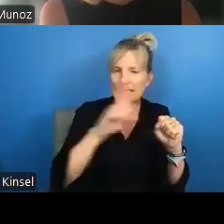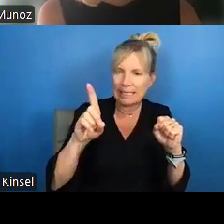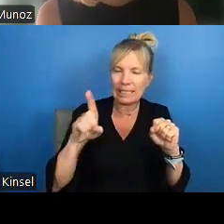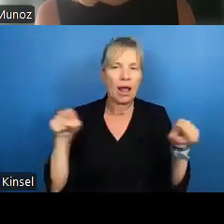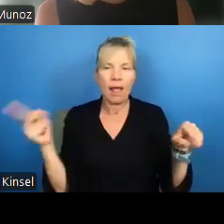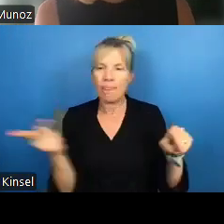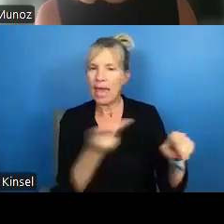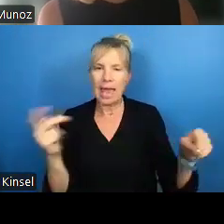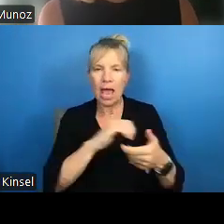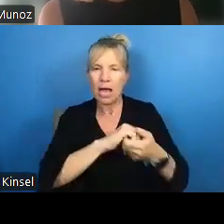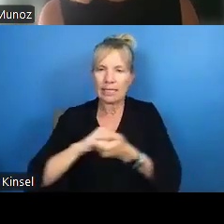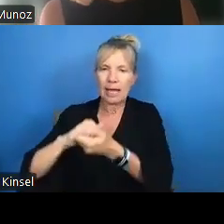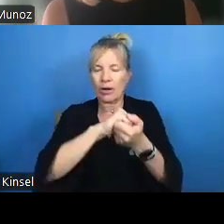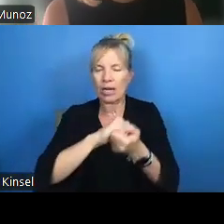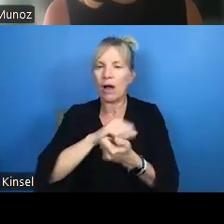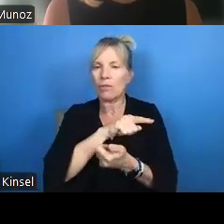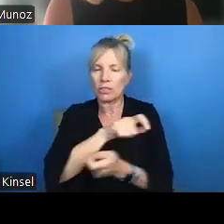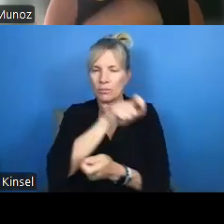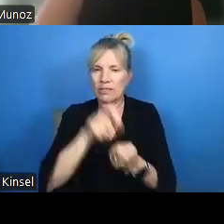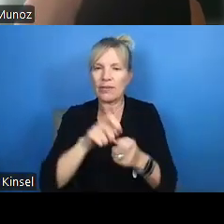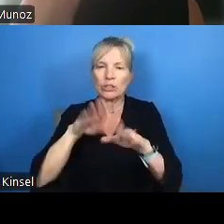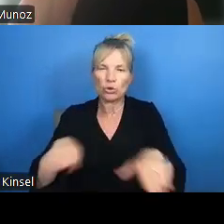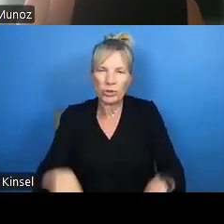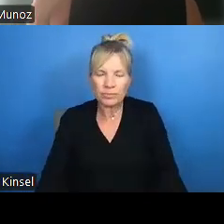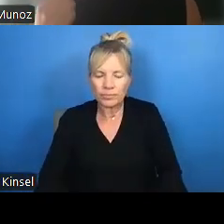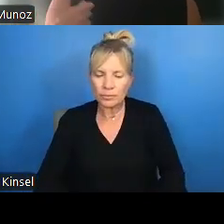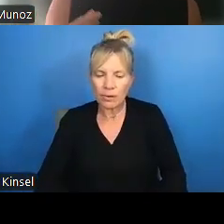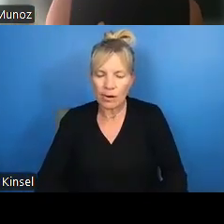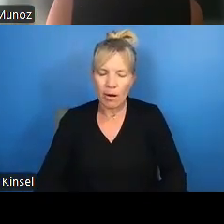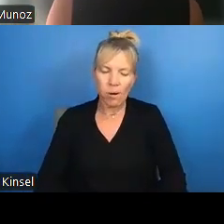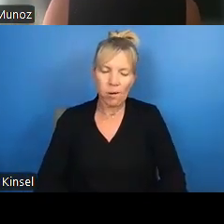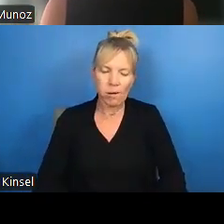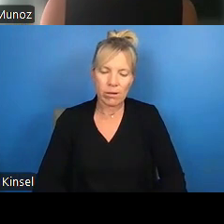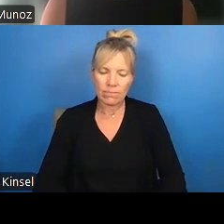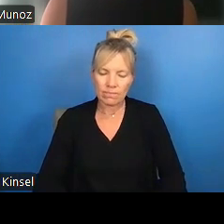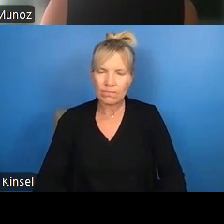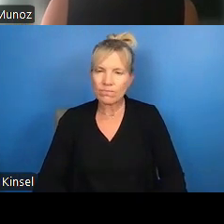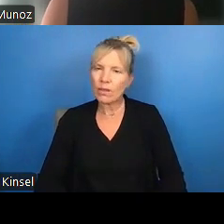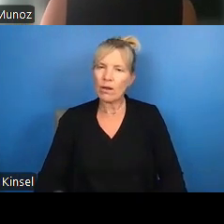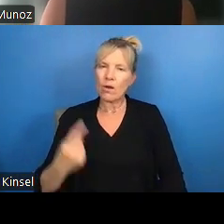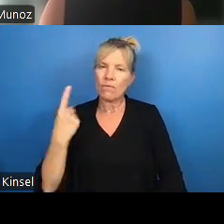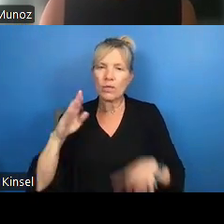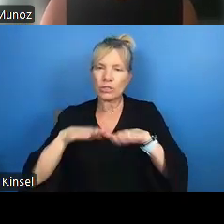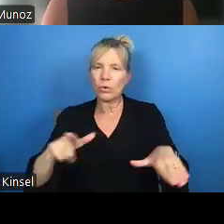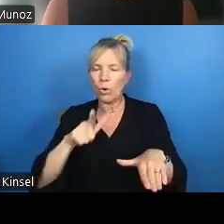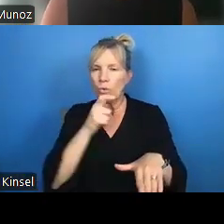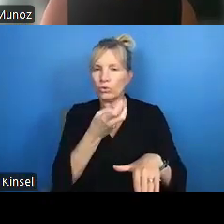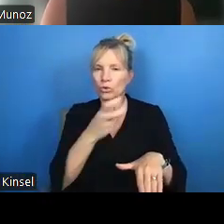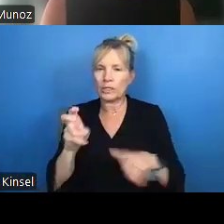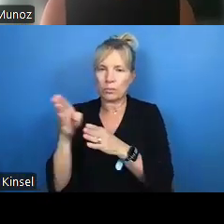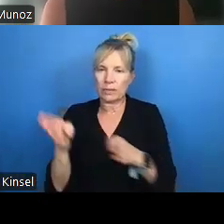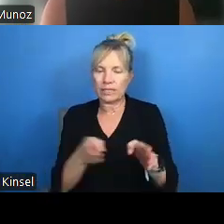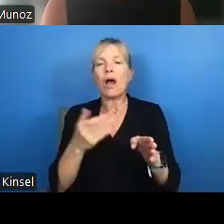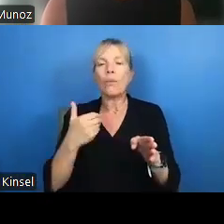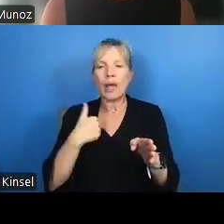can collaborate on those specific children. But for the children that are switching plans, we do have